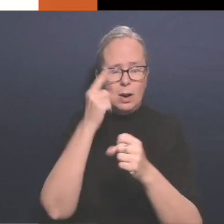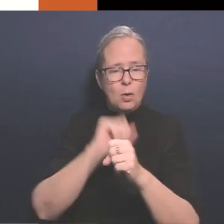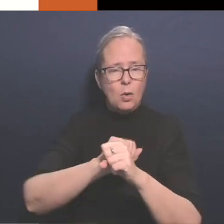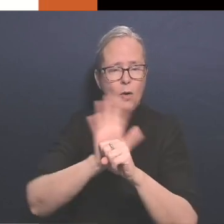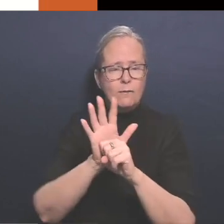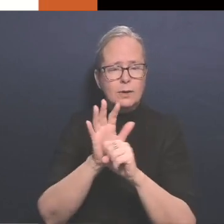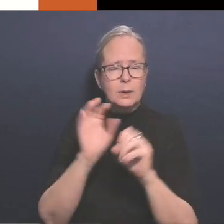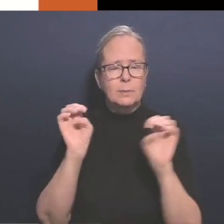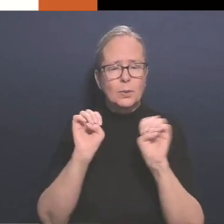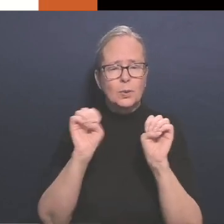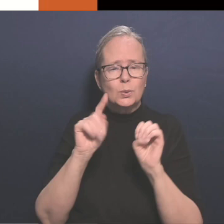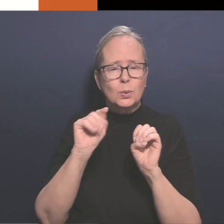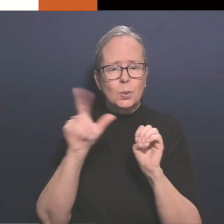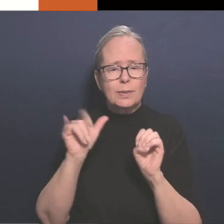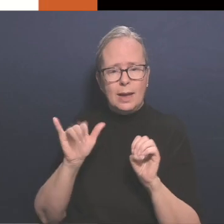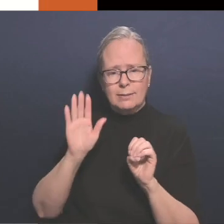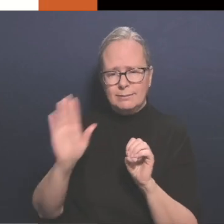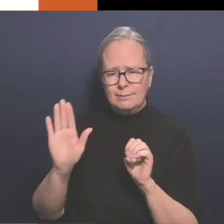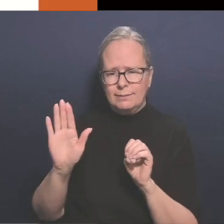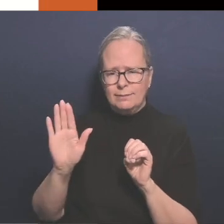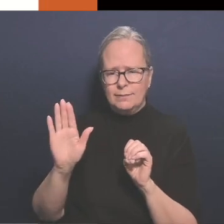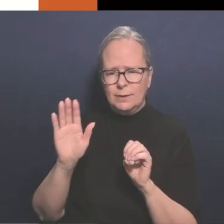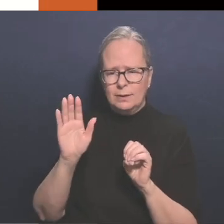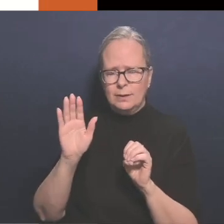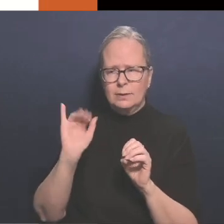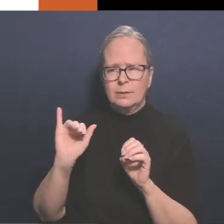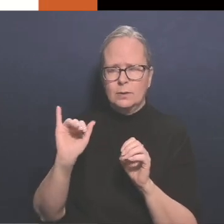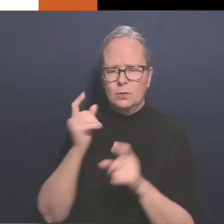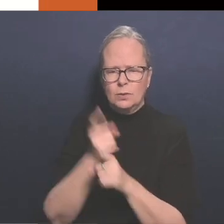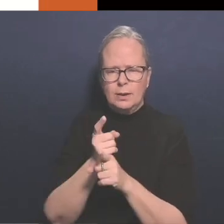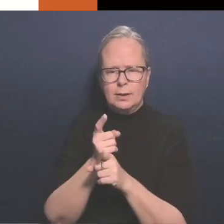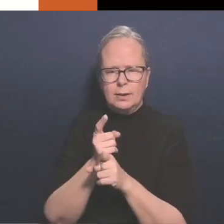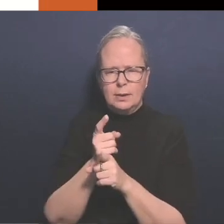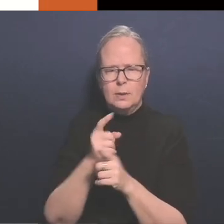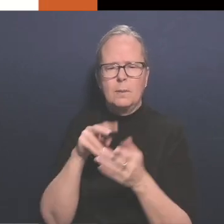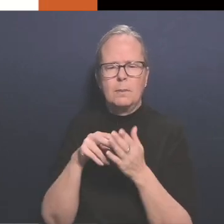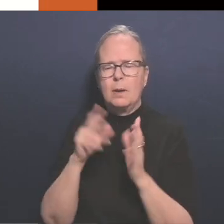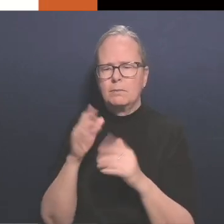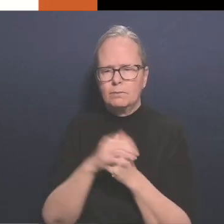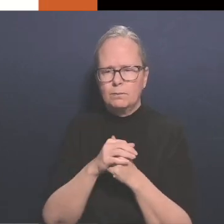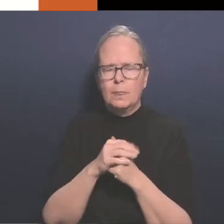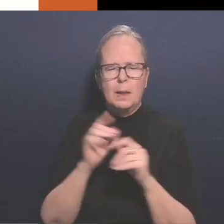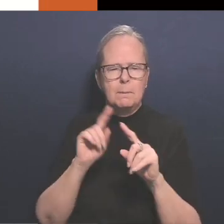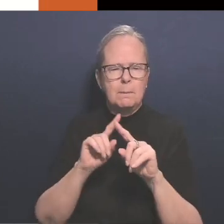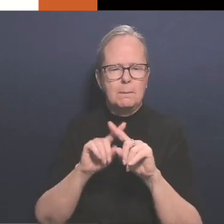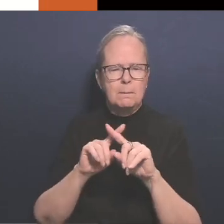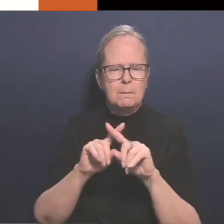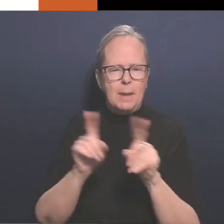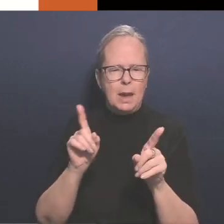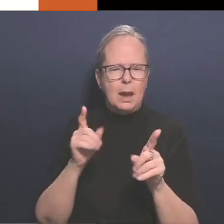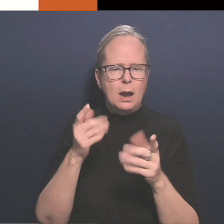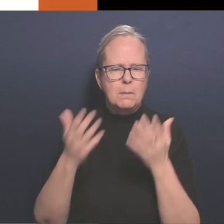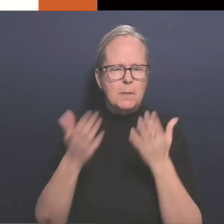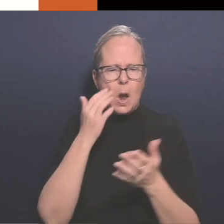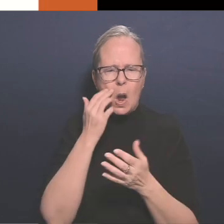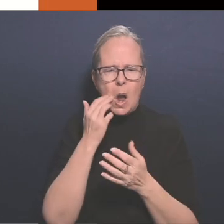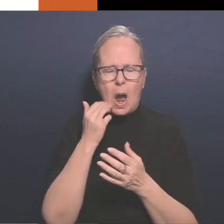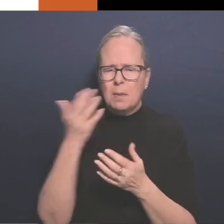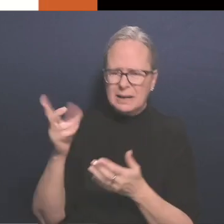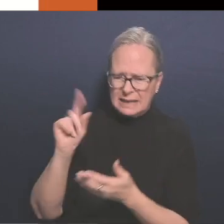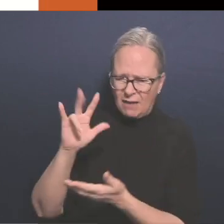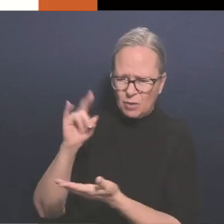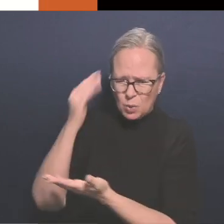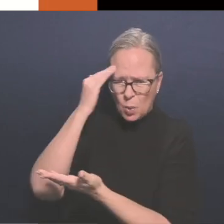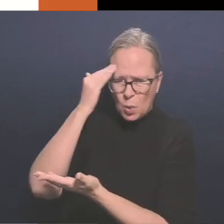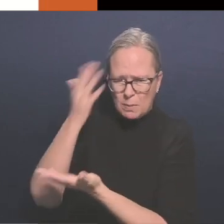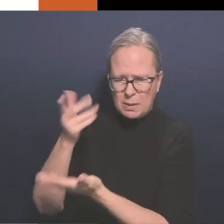it depends on province. So on the average, different province updates at different times.